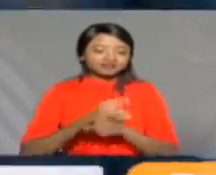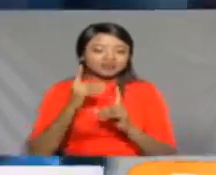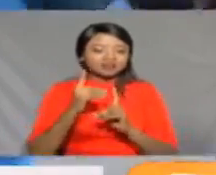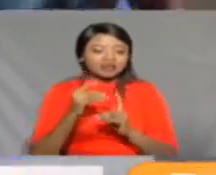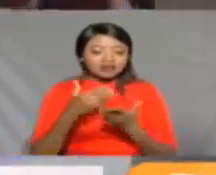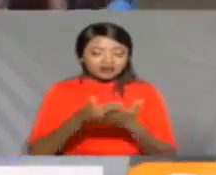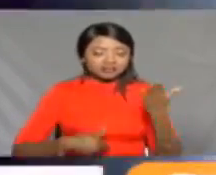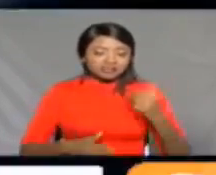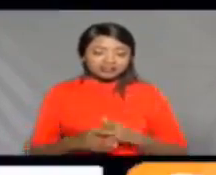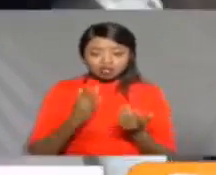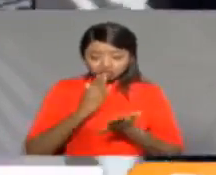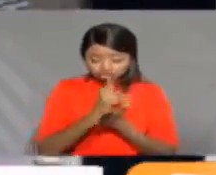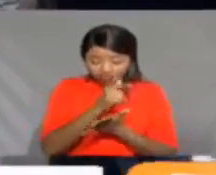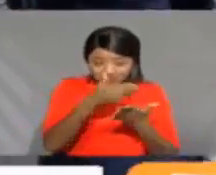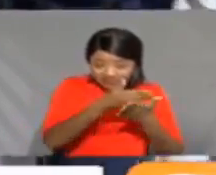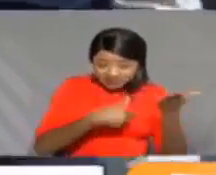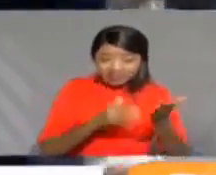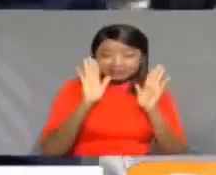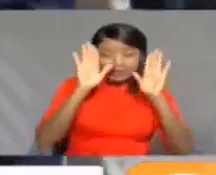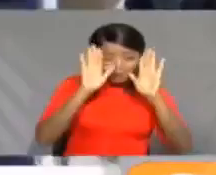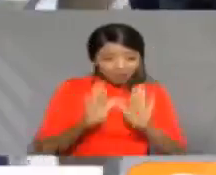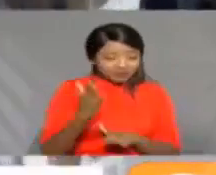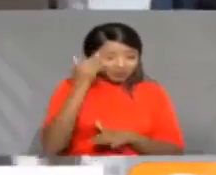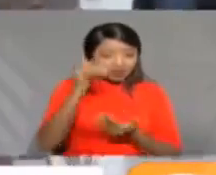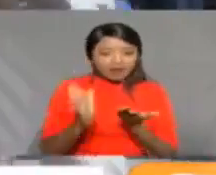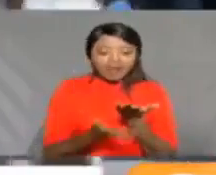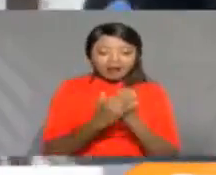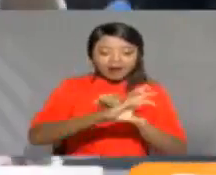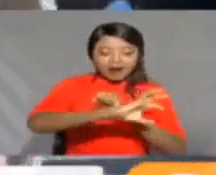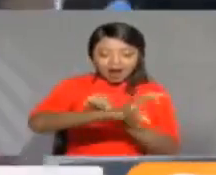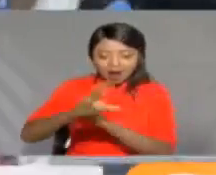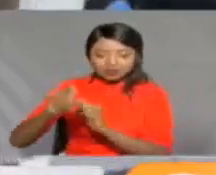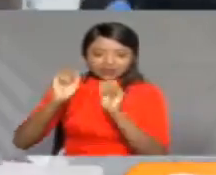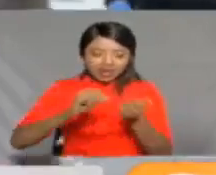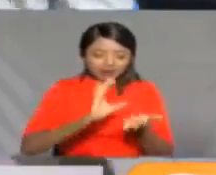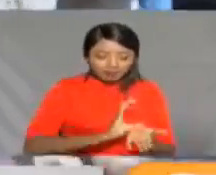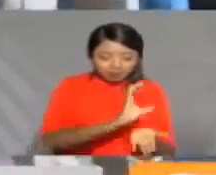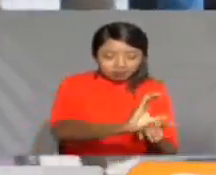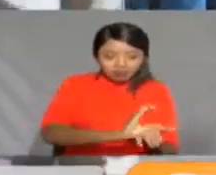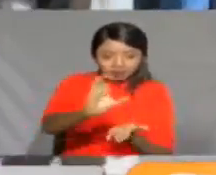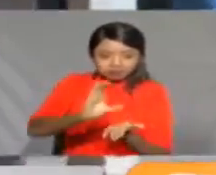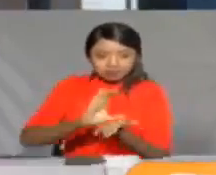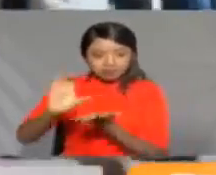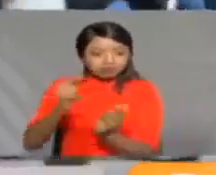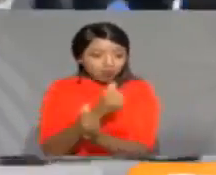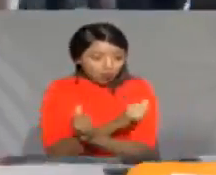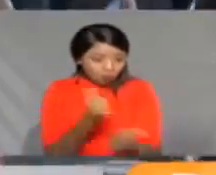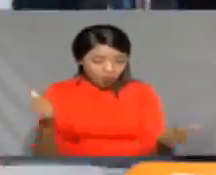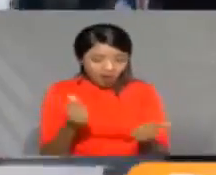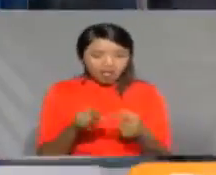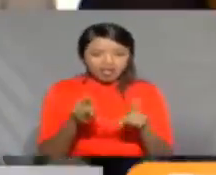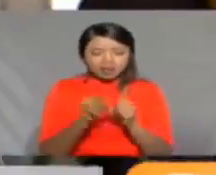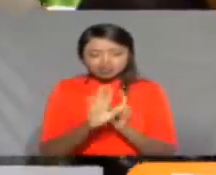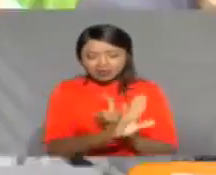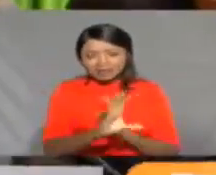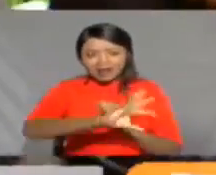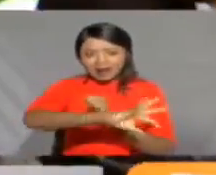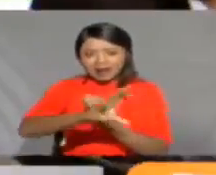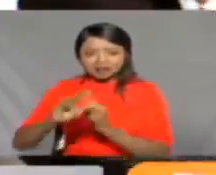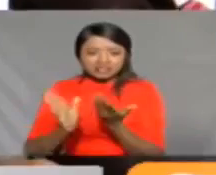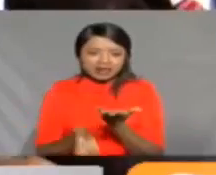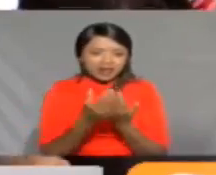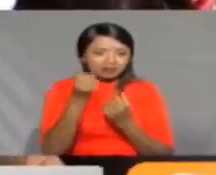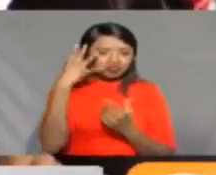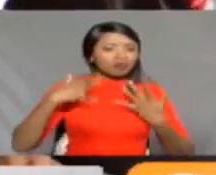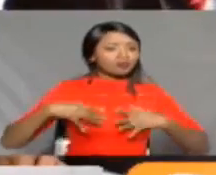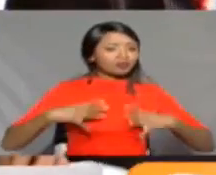results critical in the disbursement of money to the devolved units, given the revenue share for counties is centered on its population. Equally, it will determine